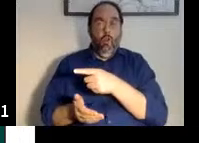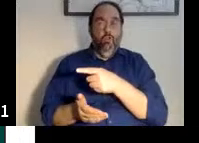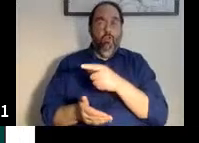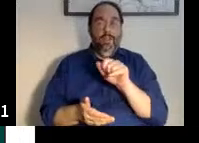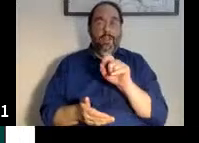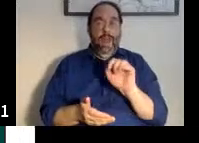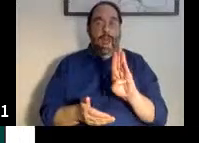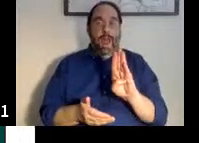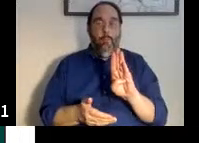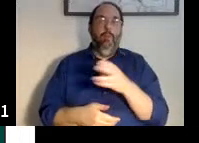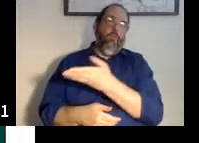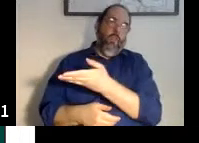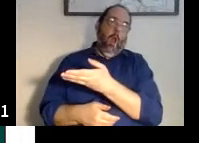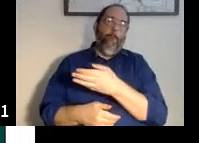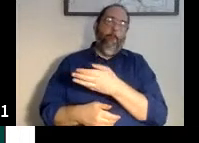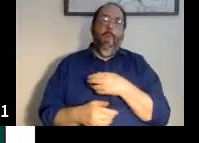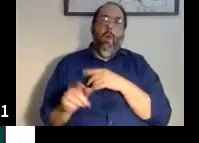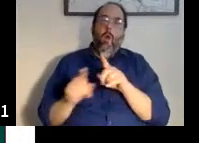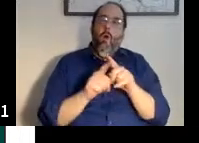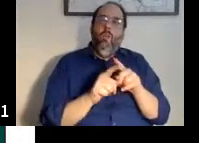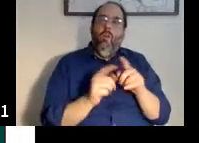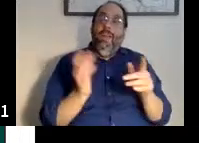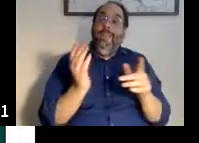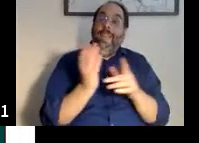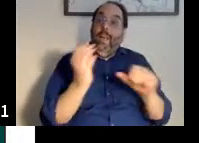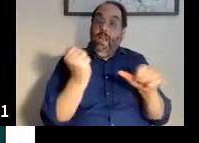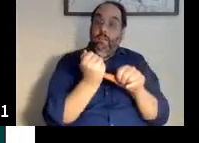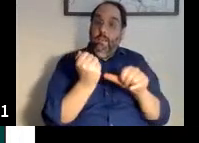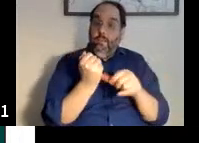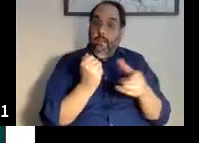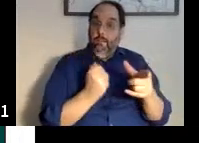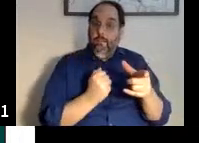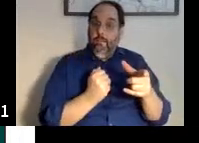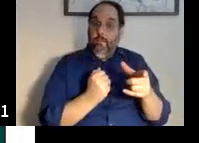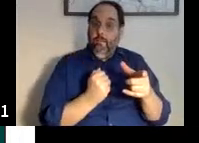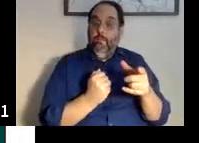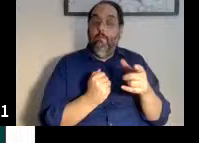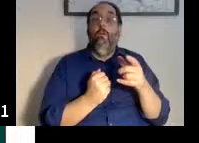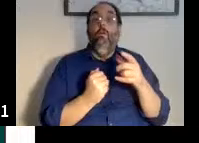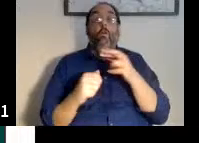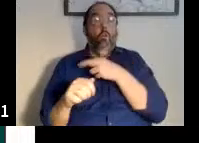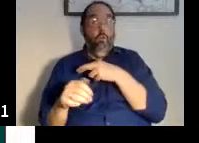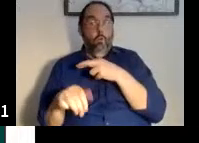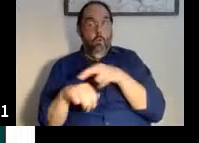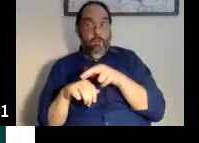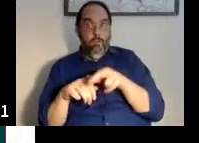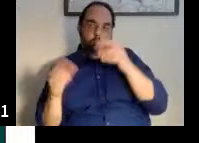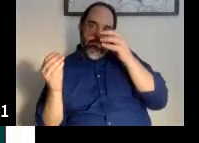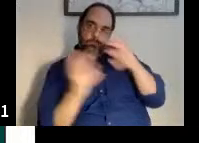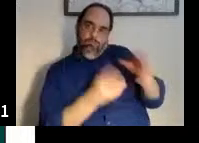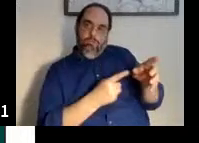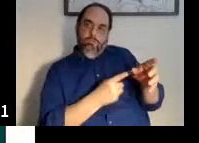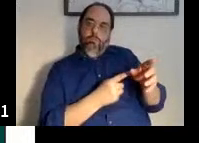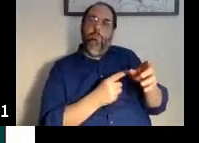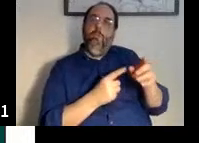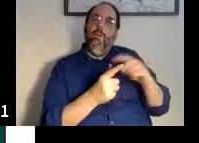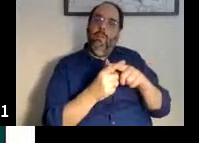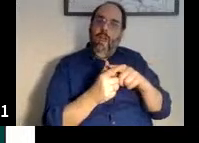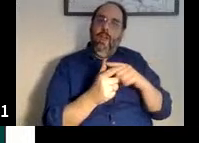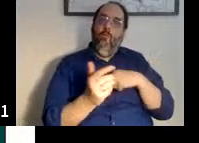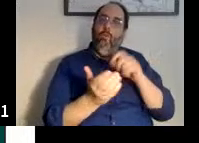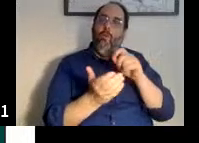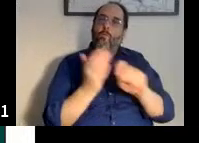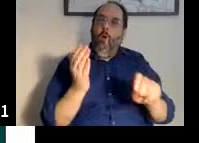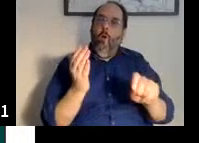research project, but also in our technical assistance material from that research study was produced this guide,